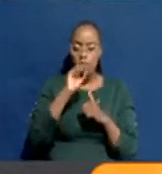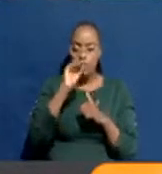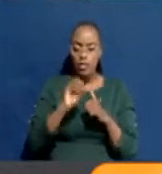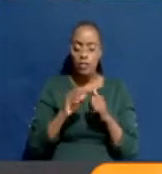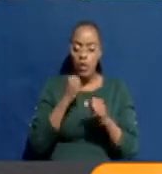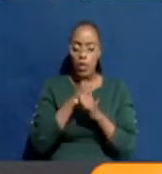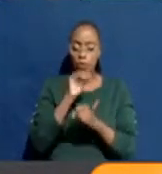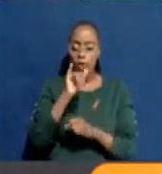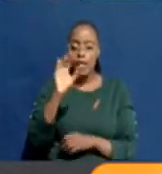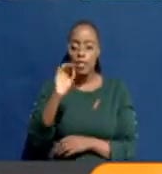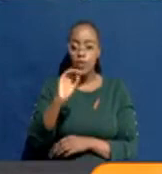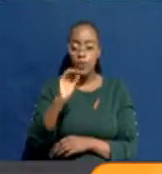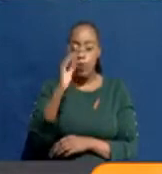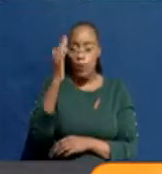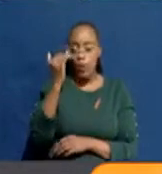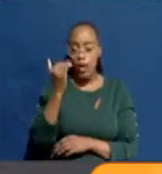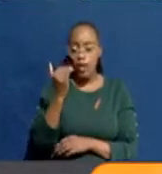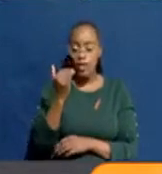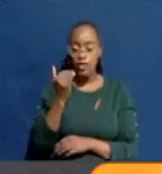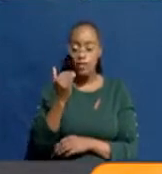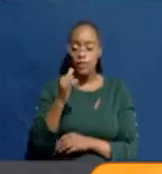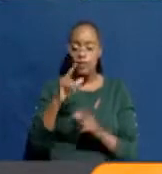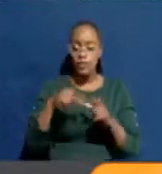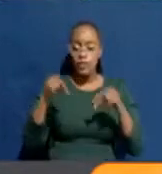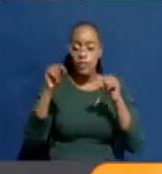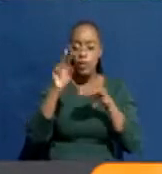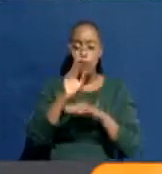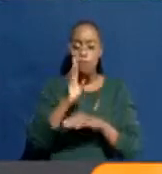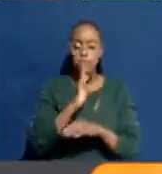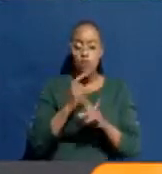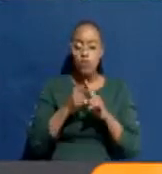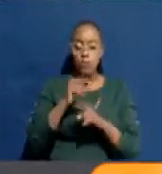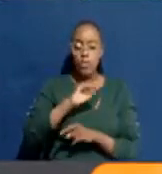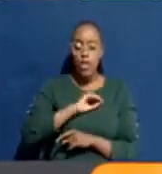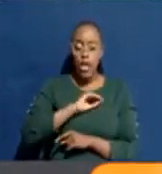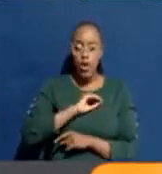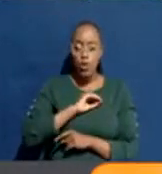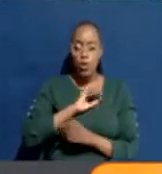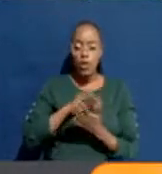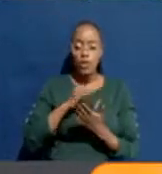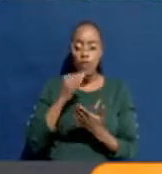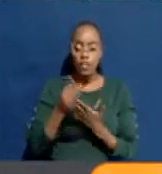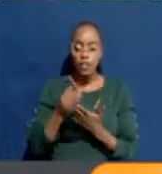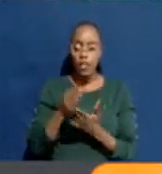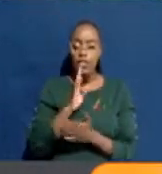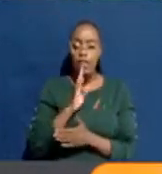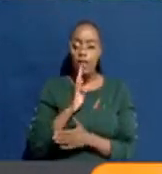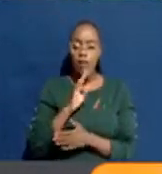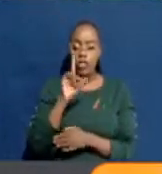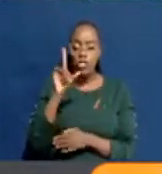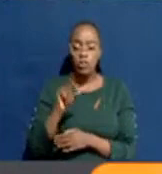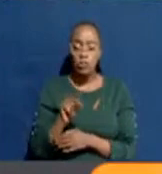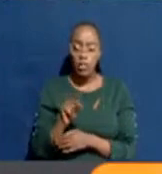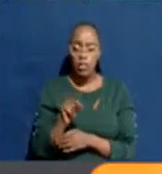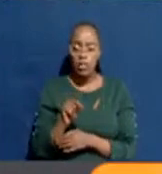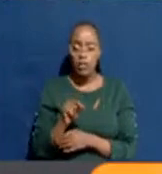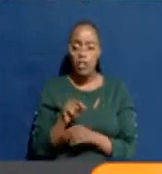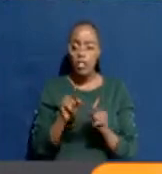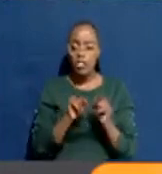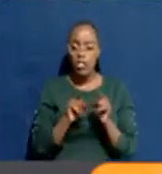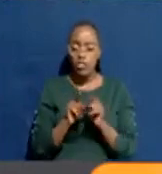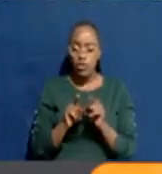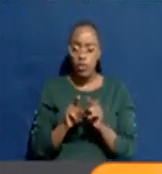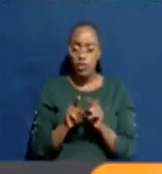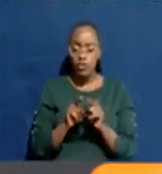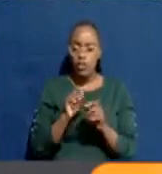are not going to do that. Why? Japan, they borrow from their own funds. they borrow cheaply. They also net